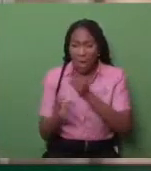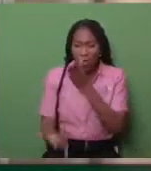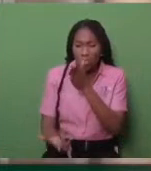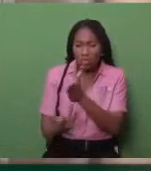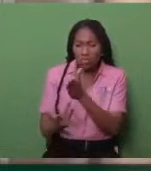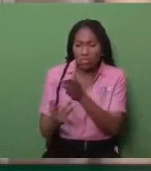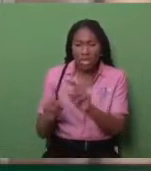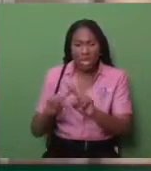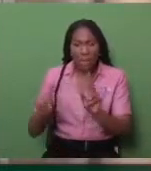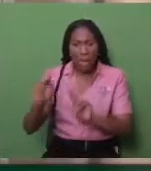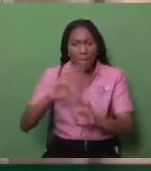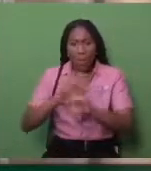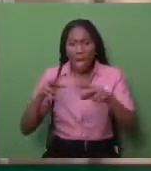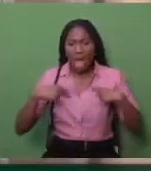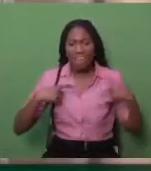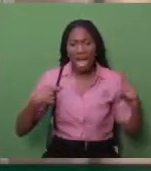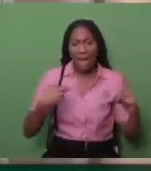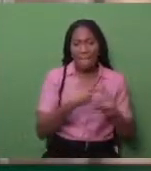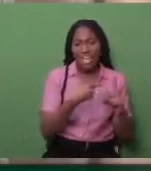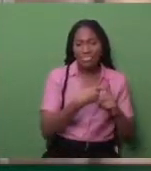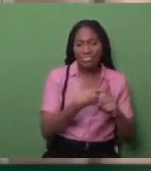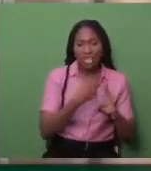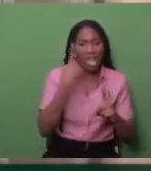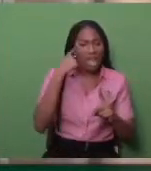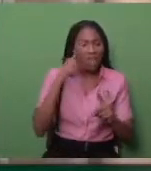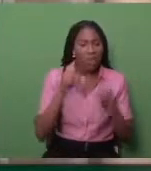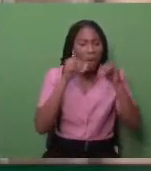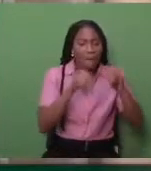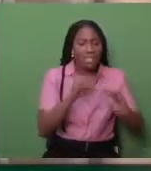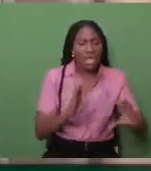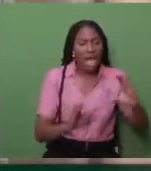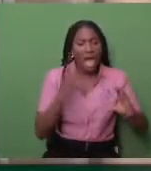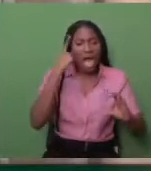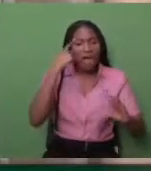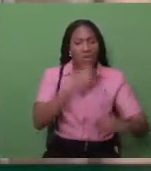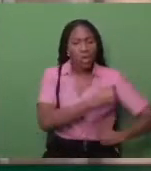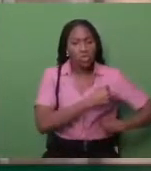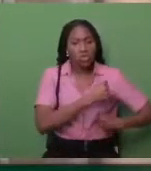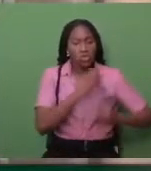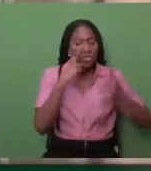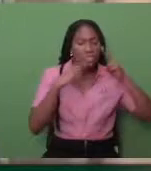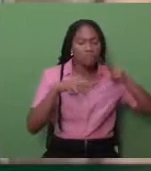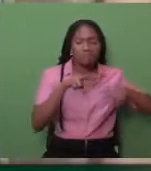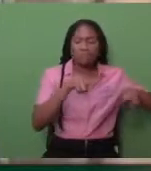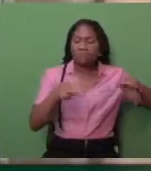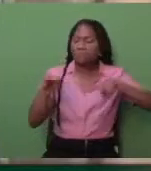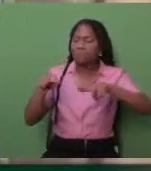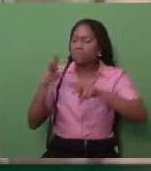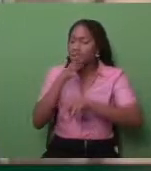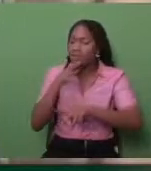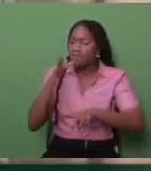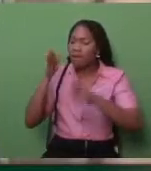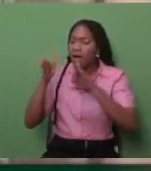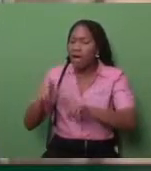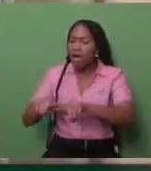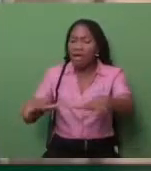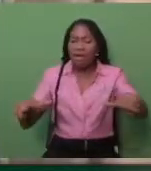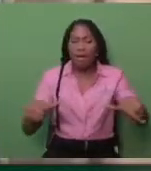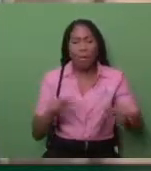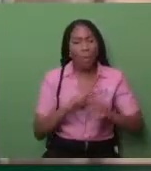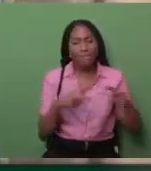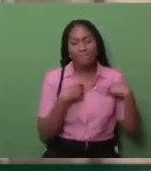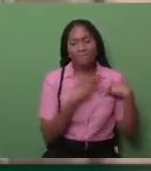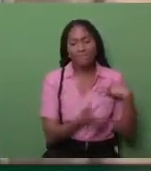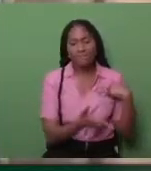put in the car, in the vehicle, to do their job. I remember the hypocrisy of this government, you know, when